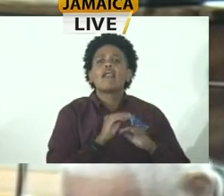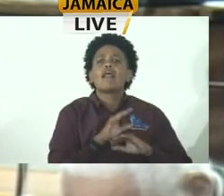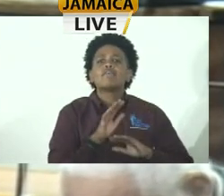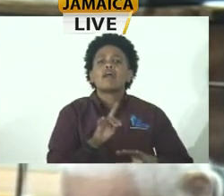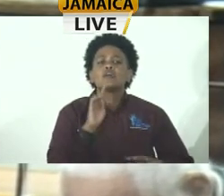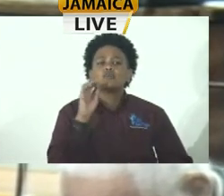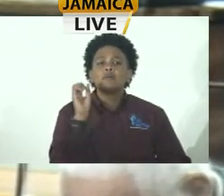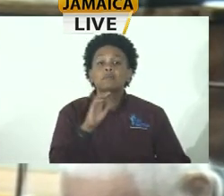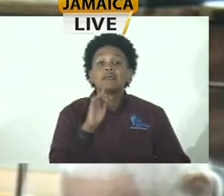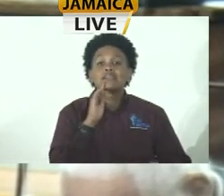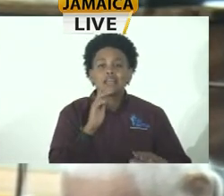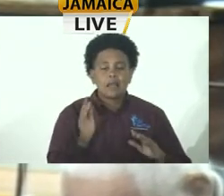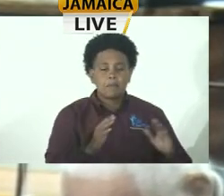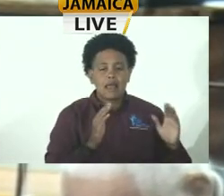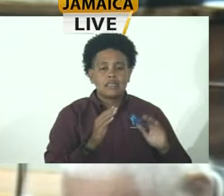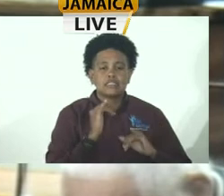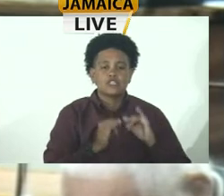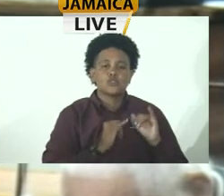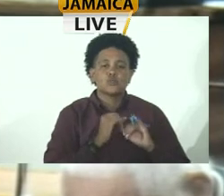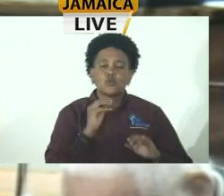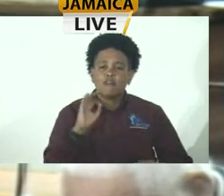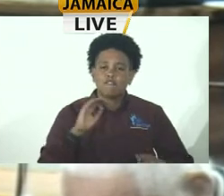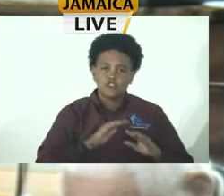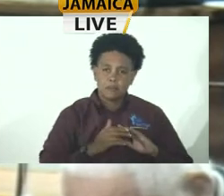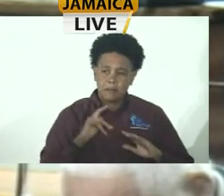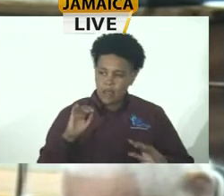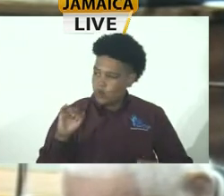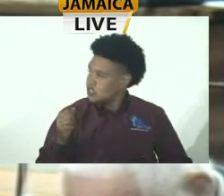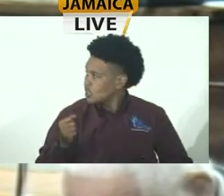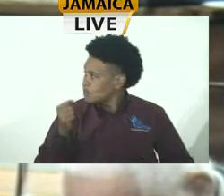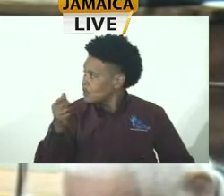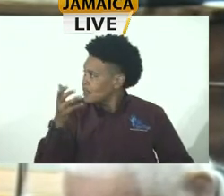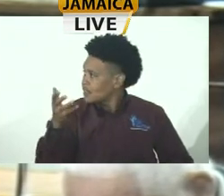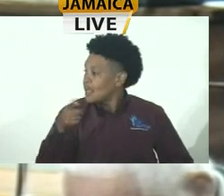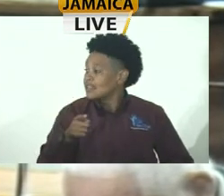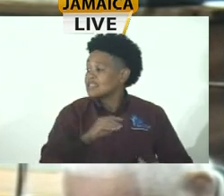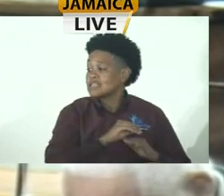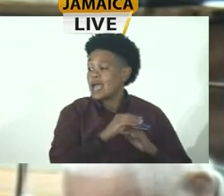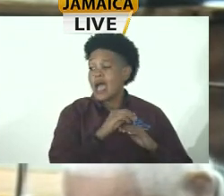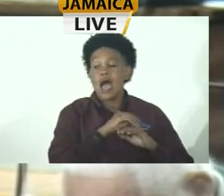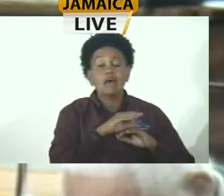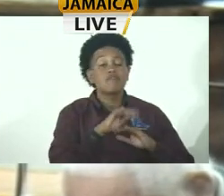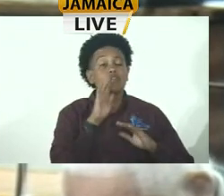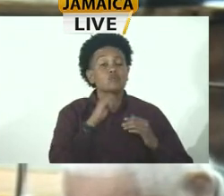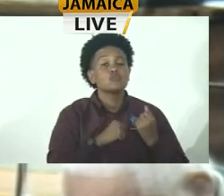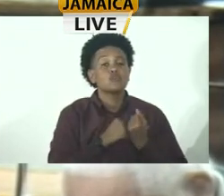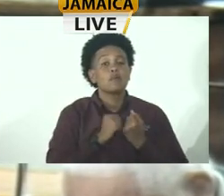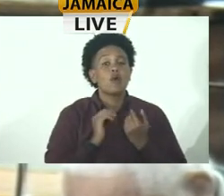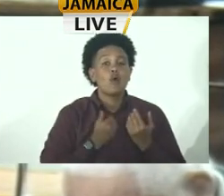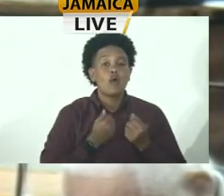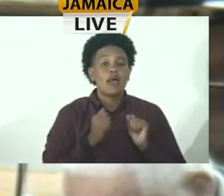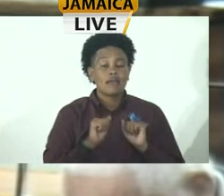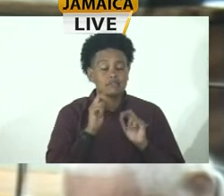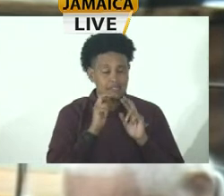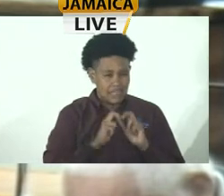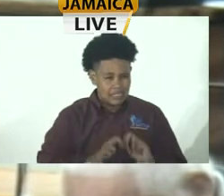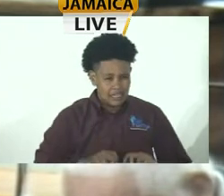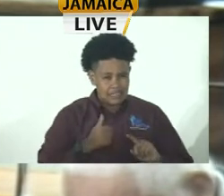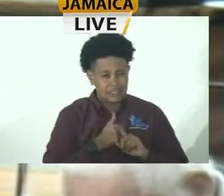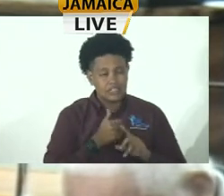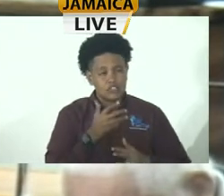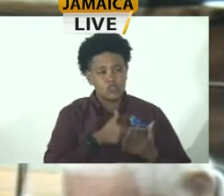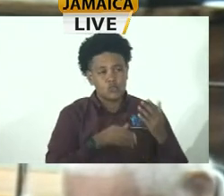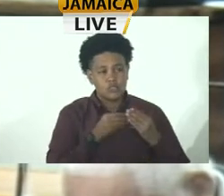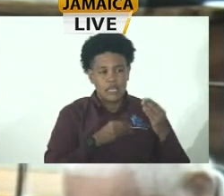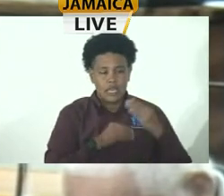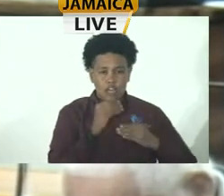the planning institute of jamaica this advisor will support our efforts in analyzing the socio-economic impacts